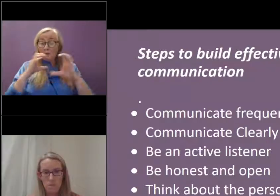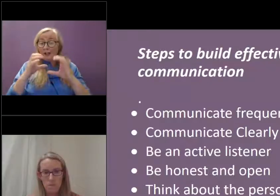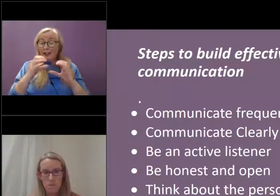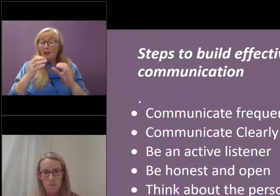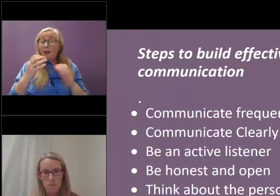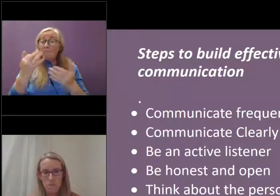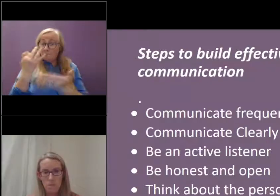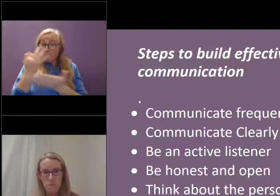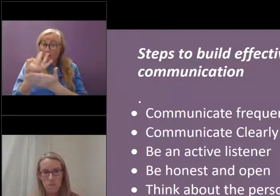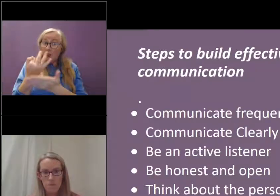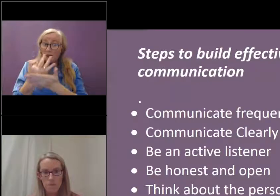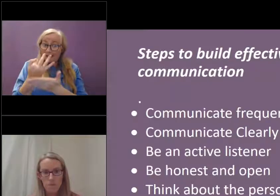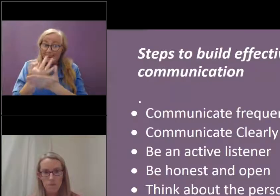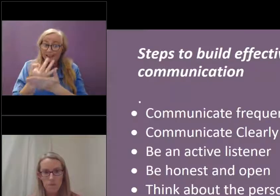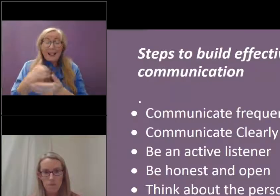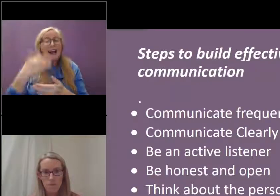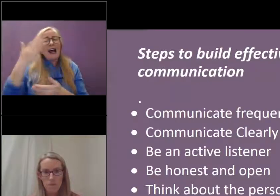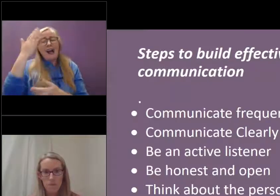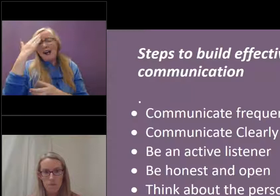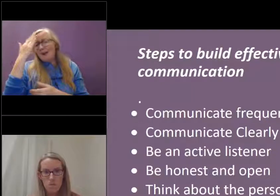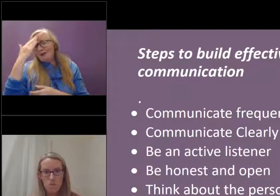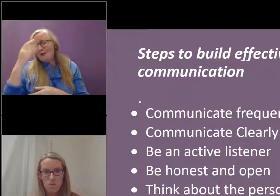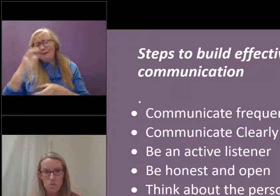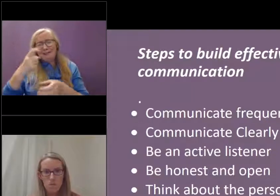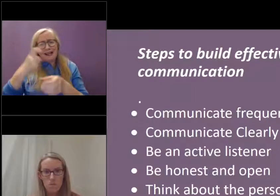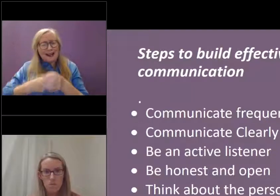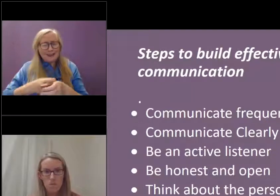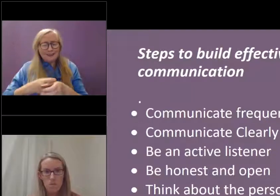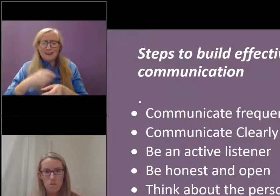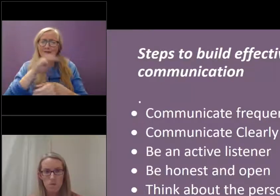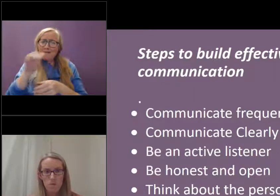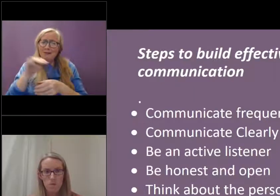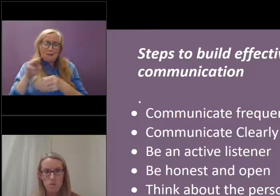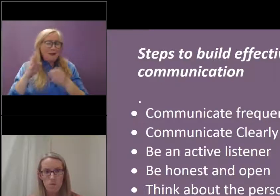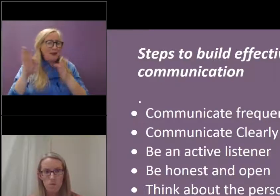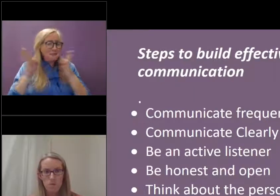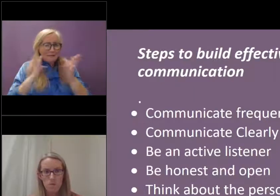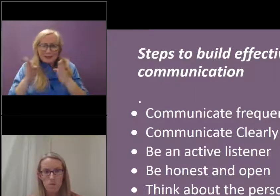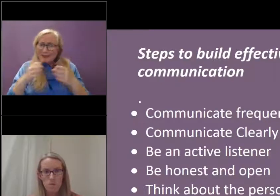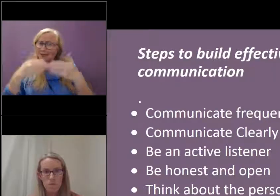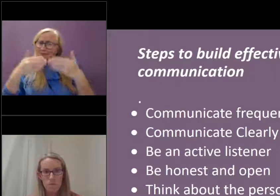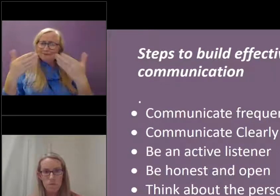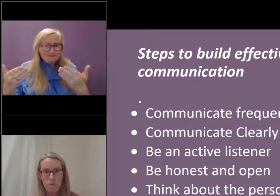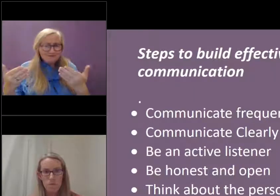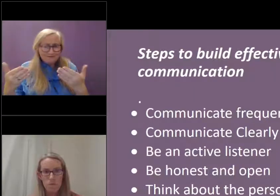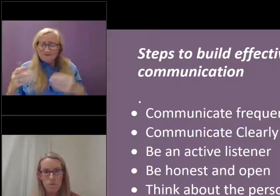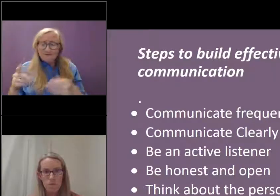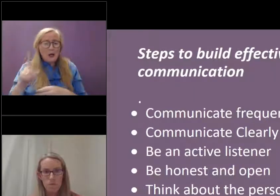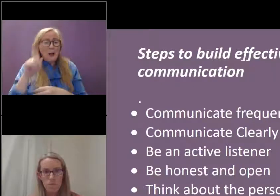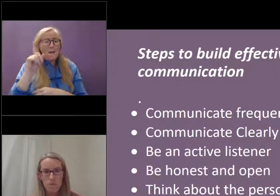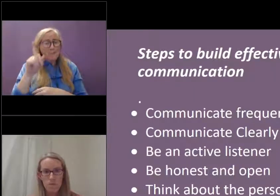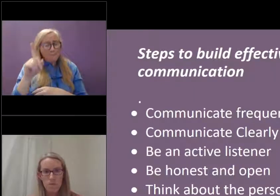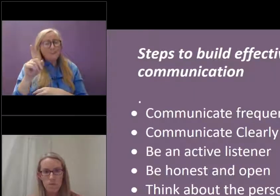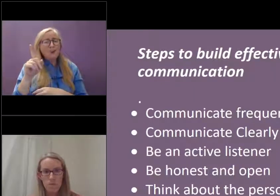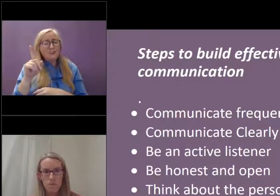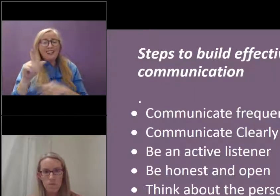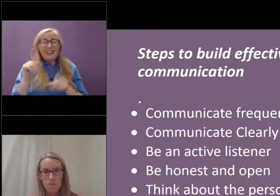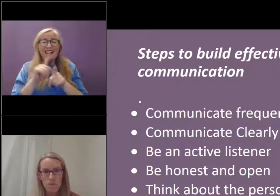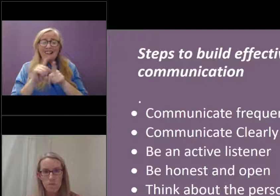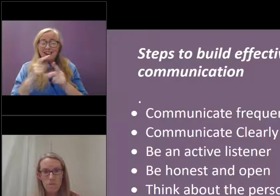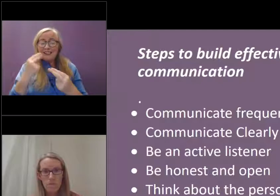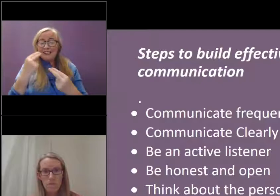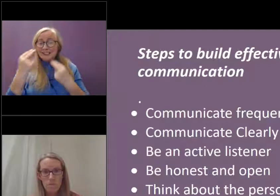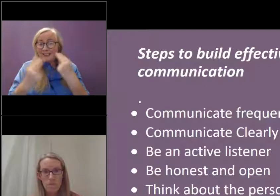have times. I know it's very hard and everyone's very busy, but regularly. Maybe it's dinner times